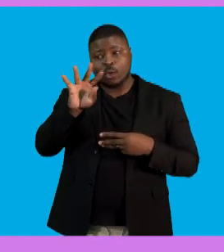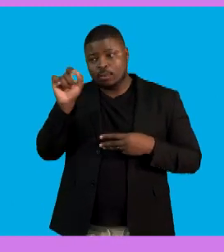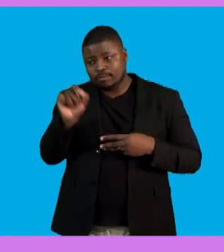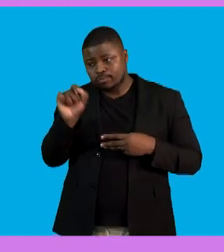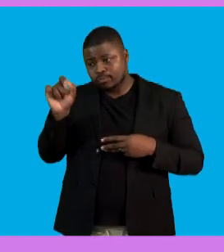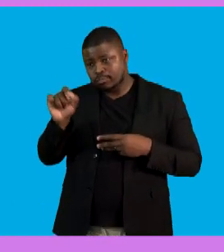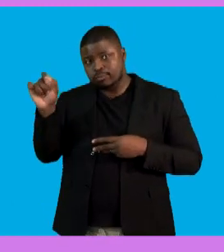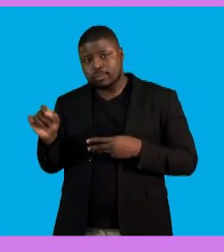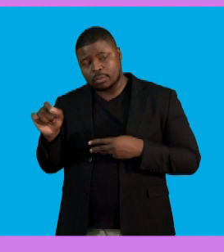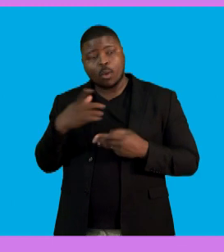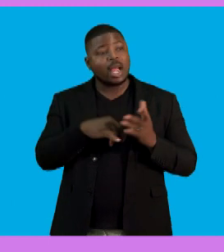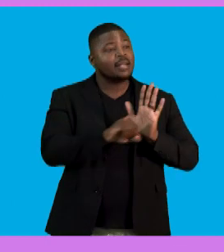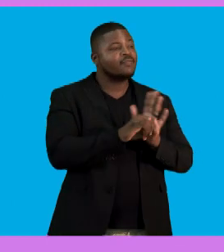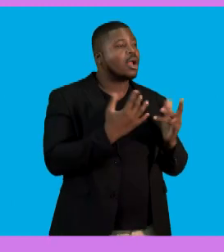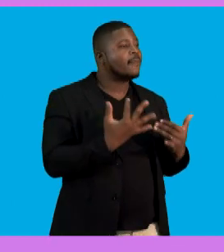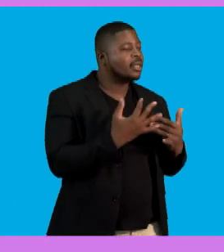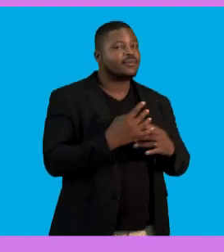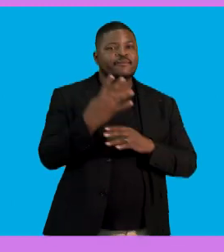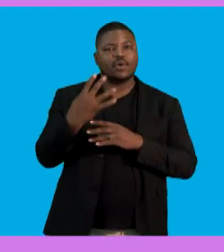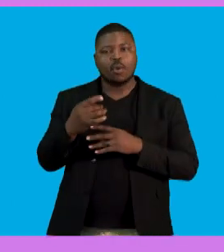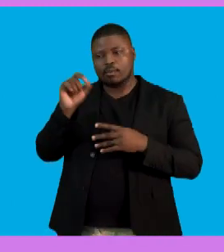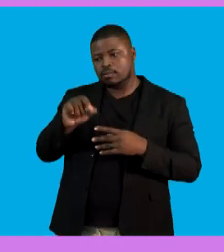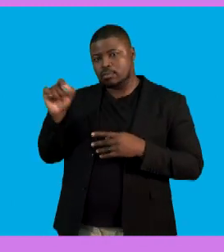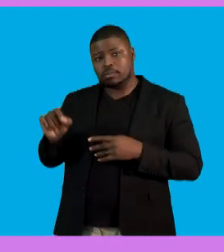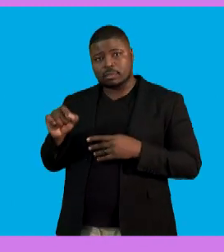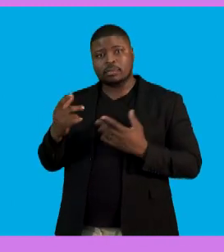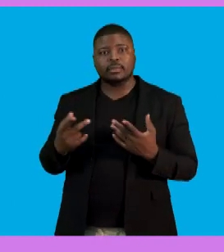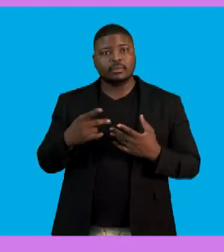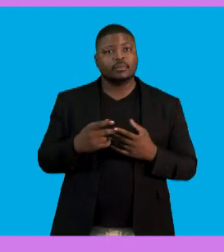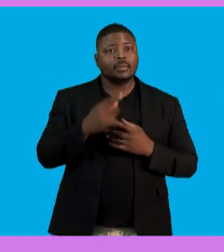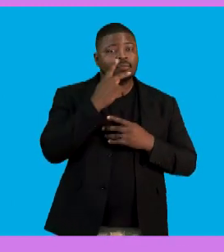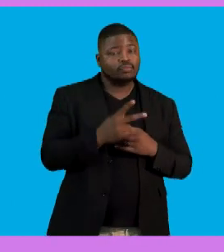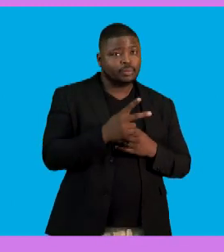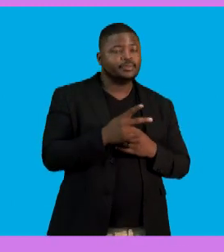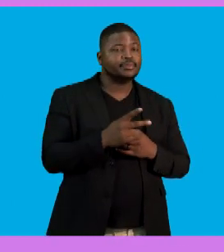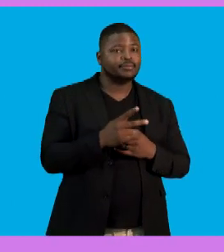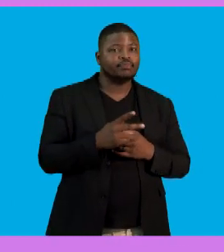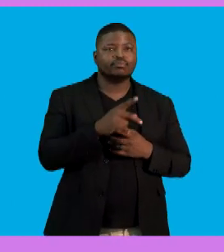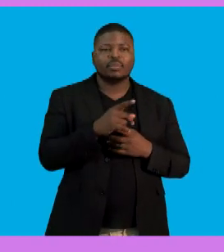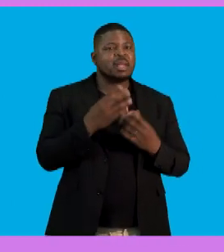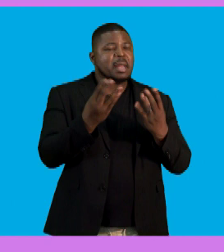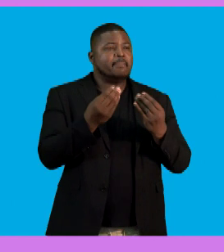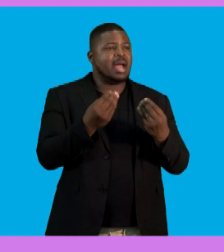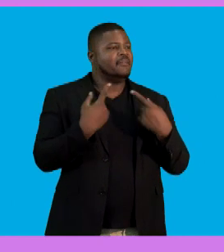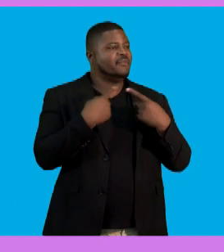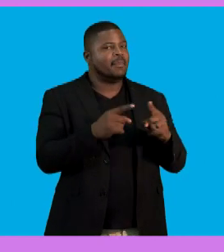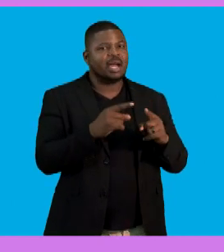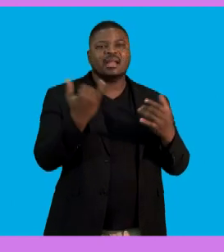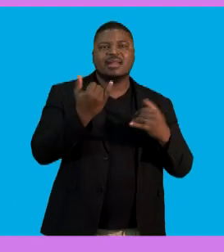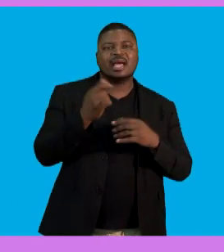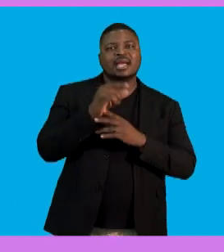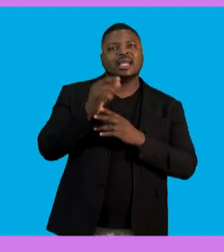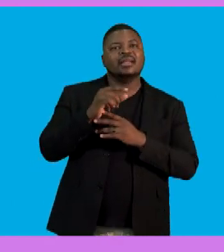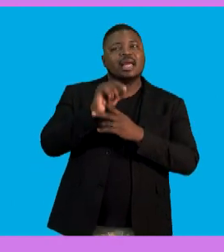go. Another person prefers chocolate 2. I'm writing it down there. Do you see what I mean by these are not really numbers? They're more